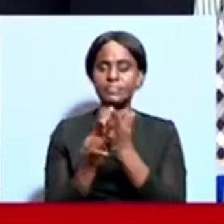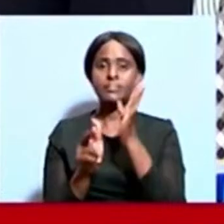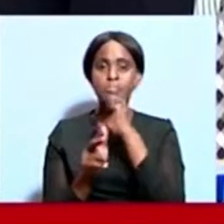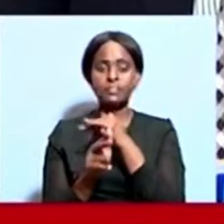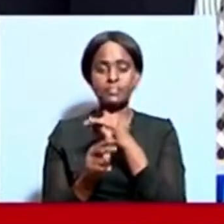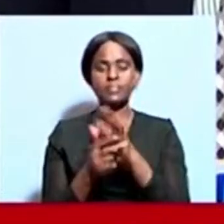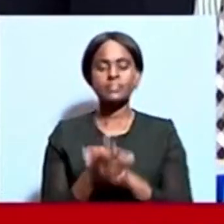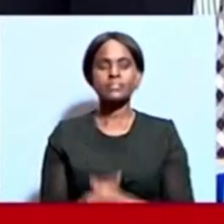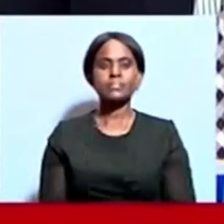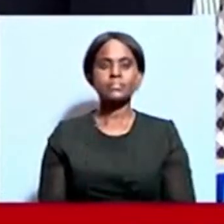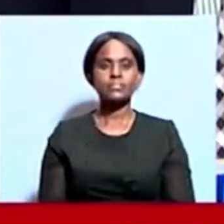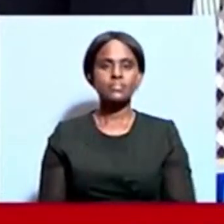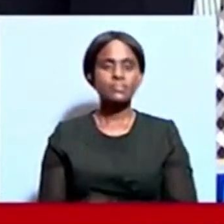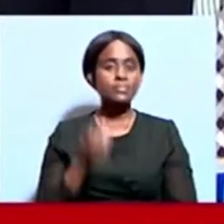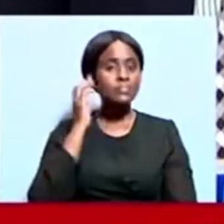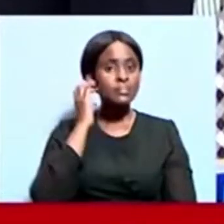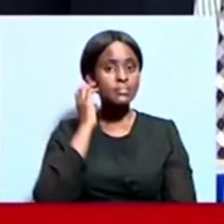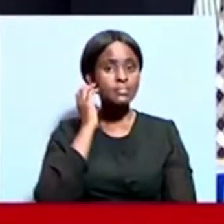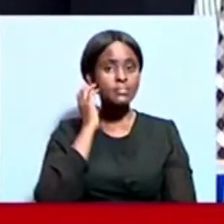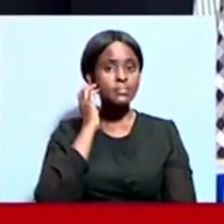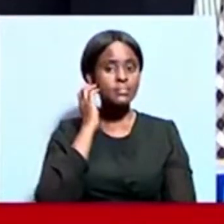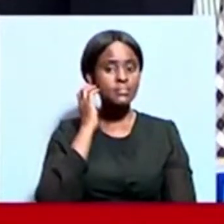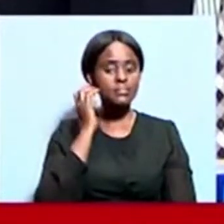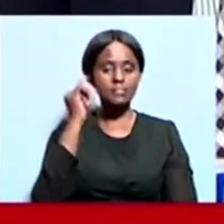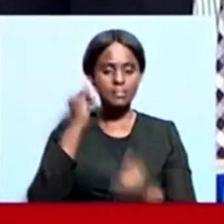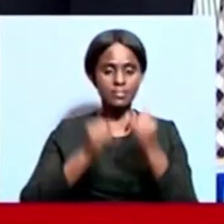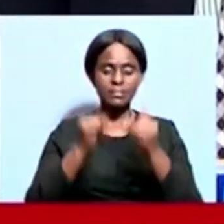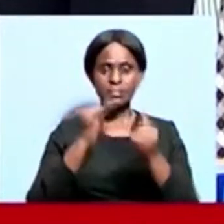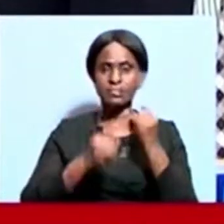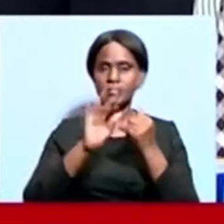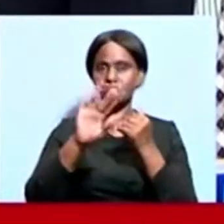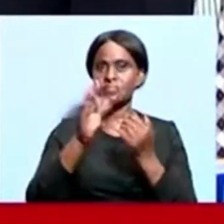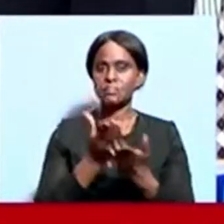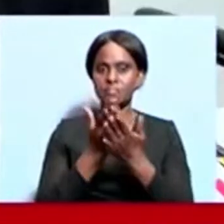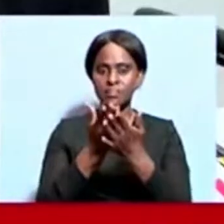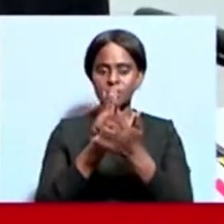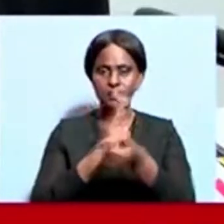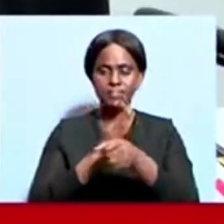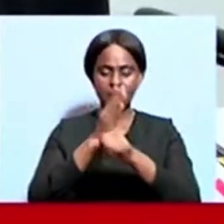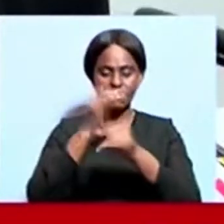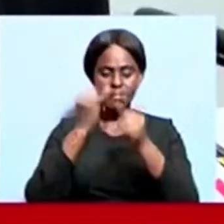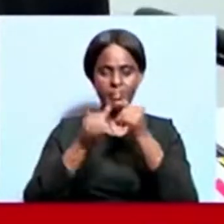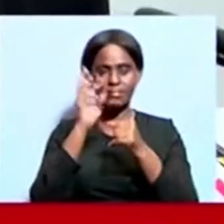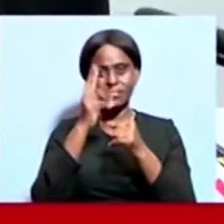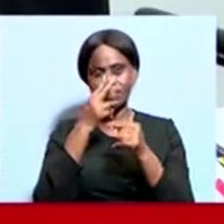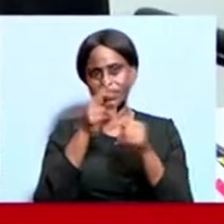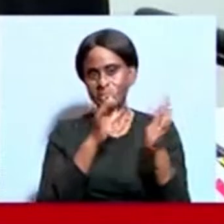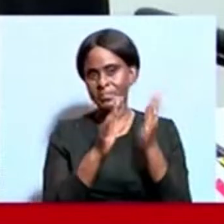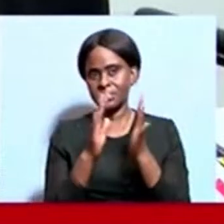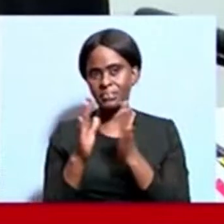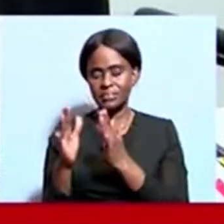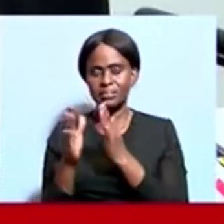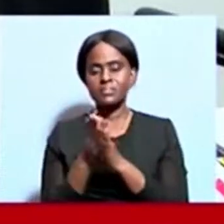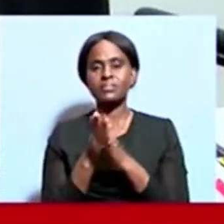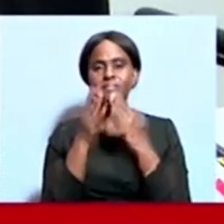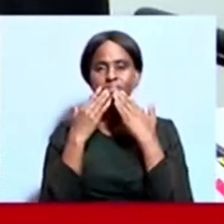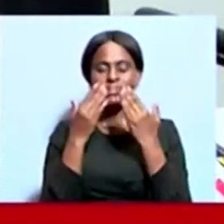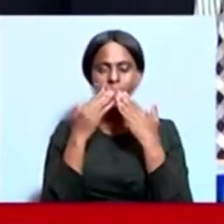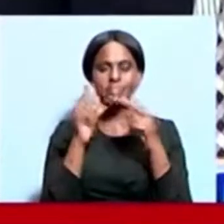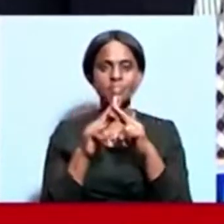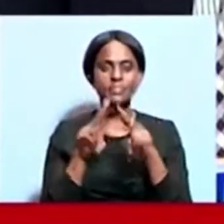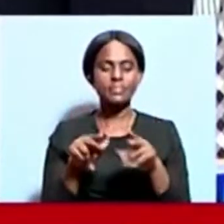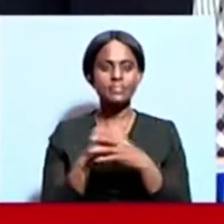And okay, finish your submission, then we'll look at the measures. Thank you, Chair.